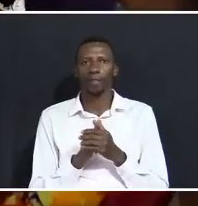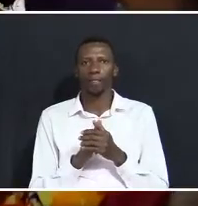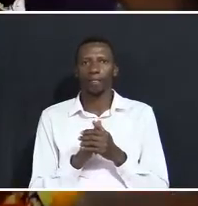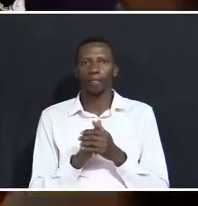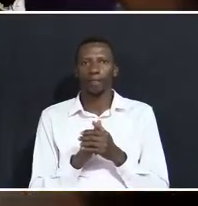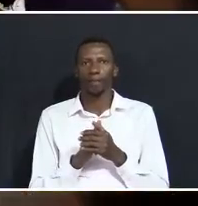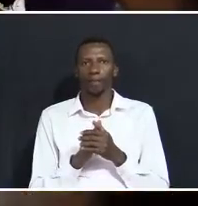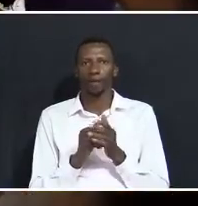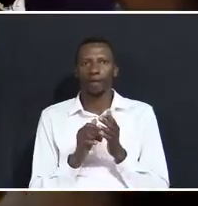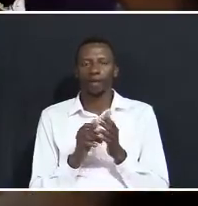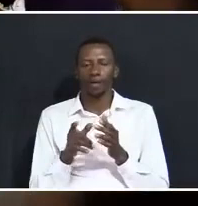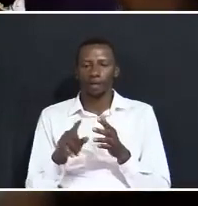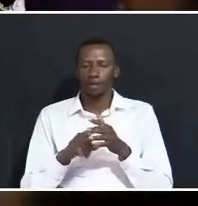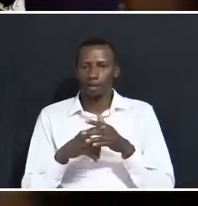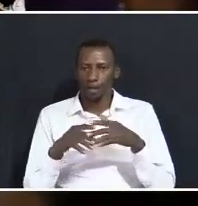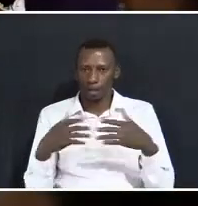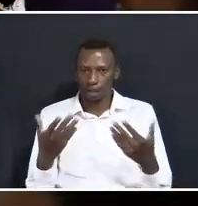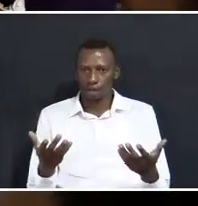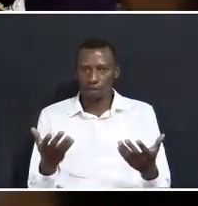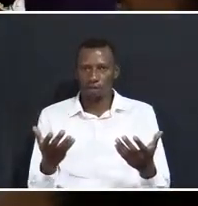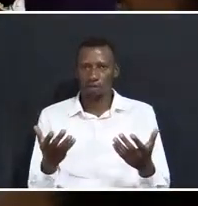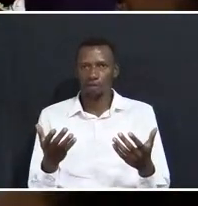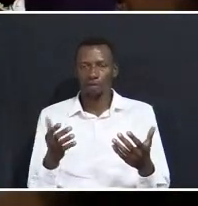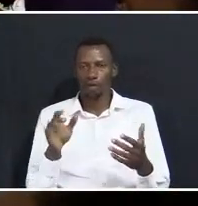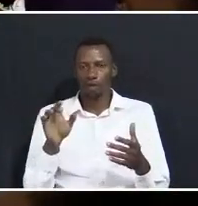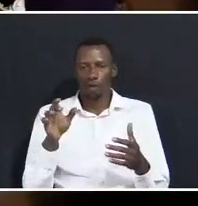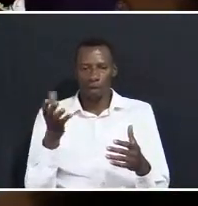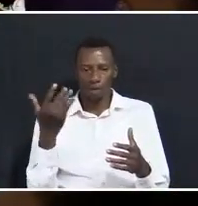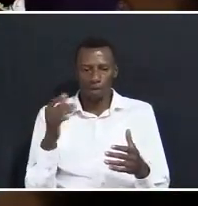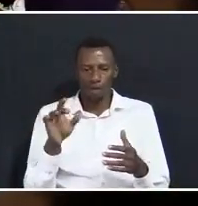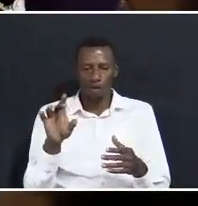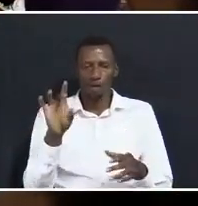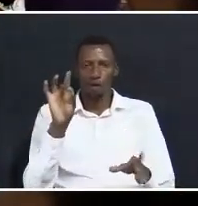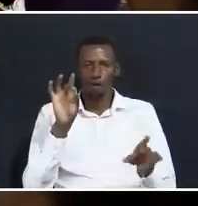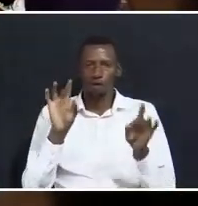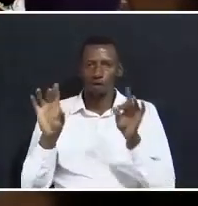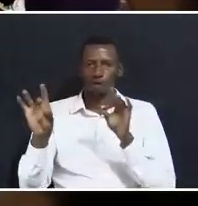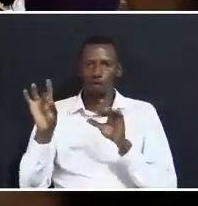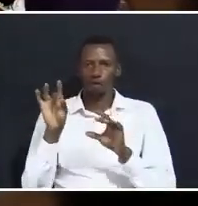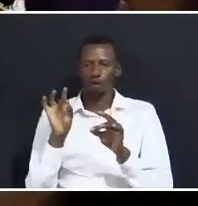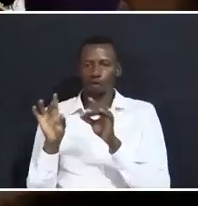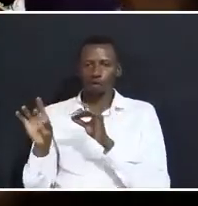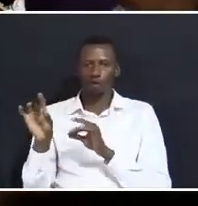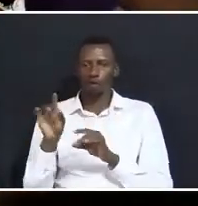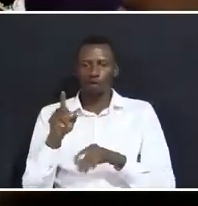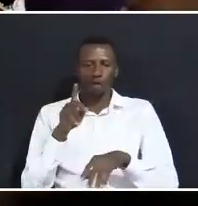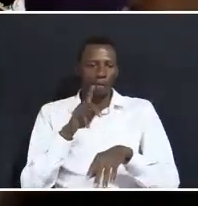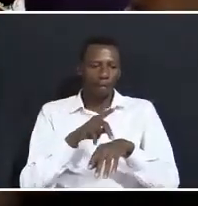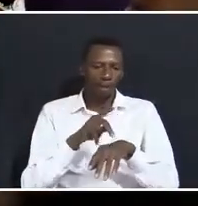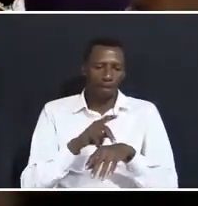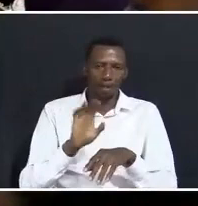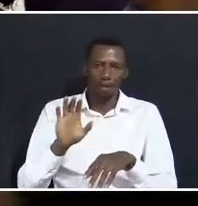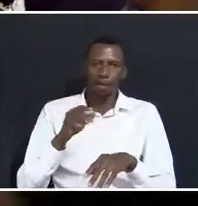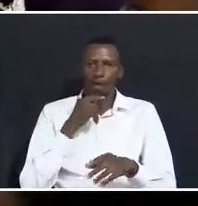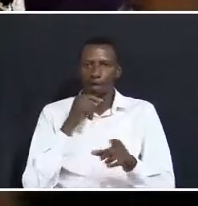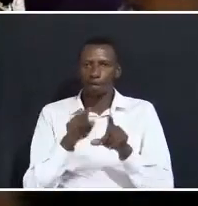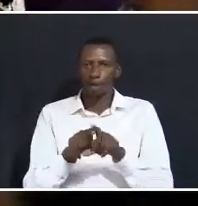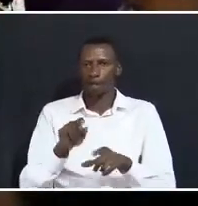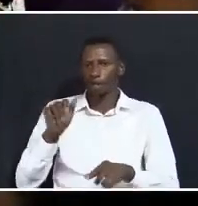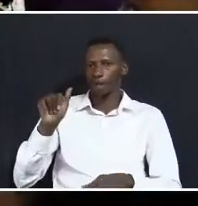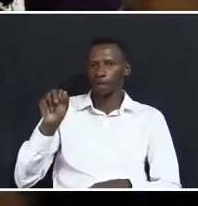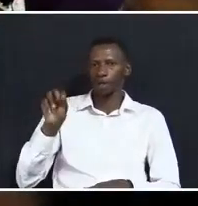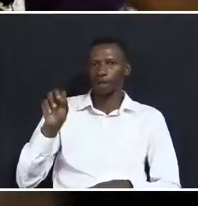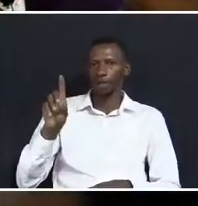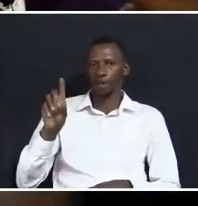He had started by calling them from wherever they were. Peter and his brother Andrew from being